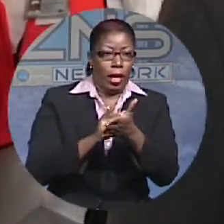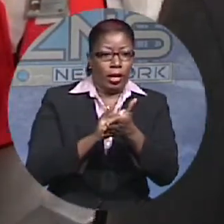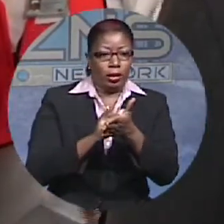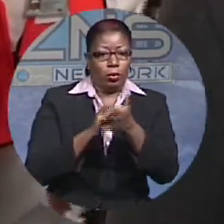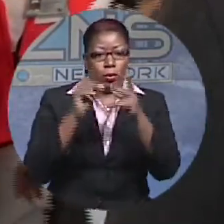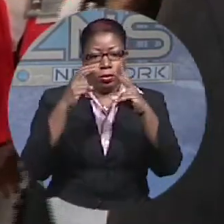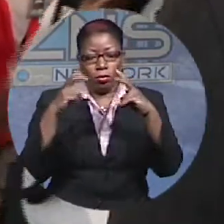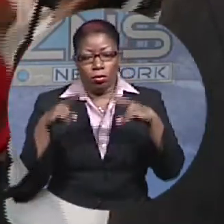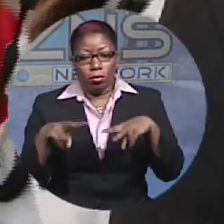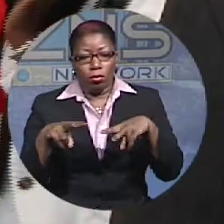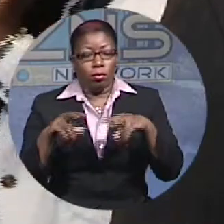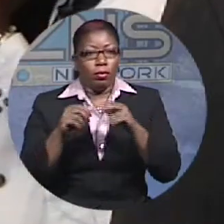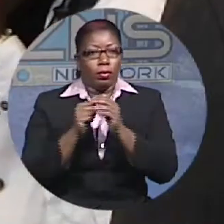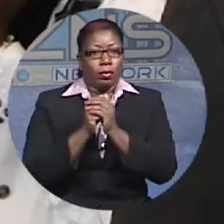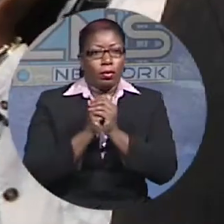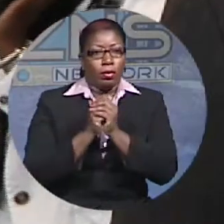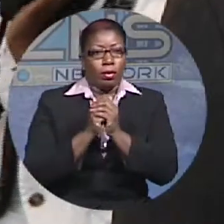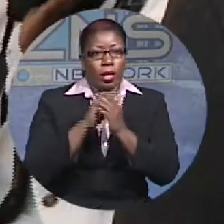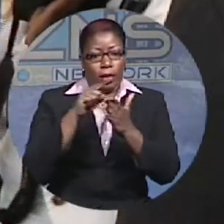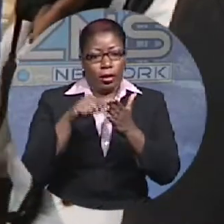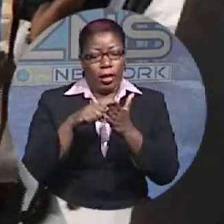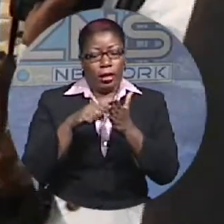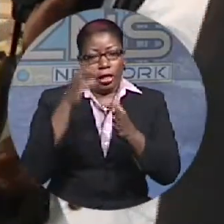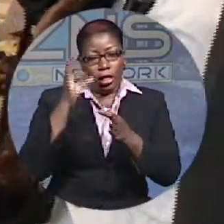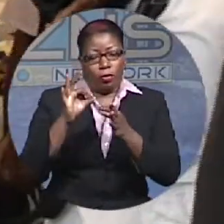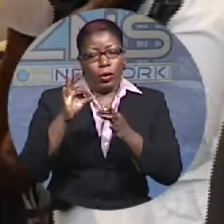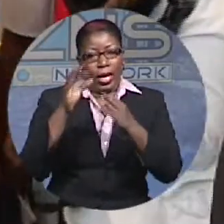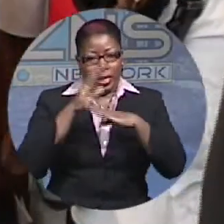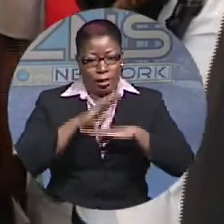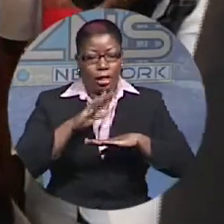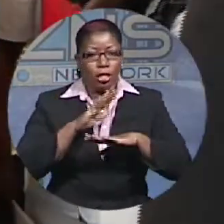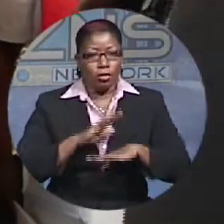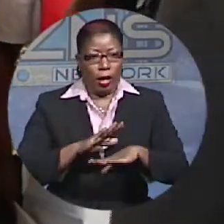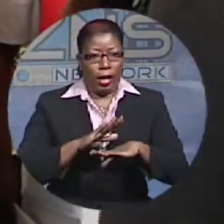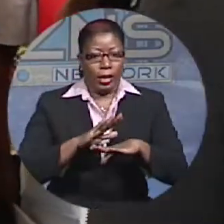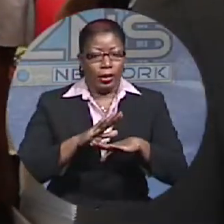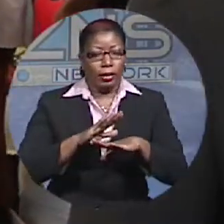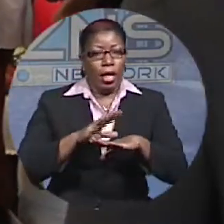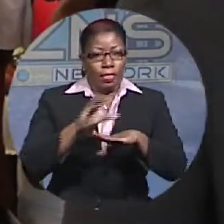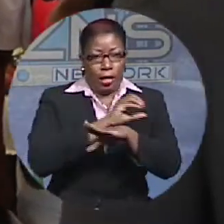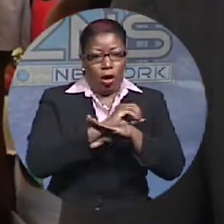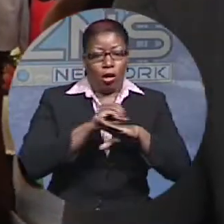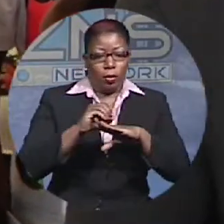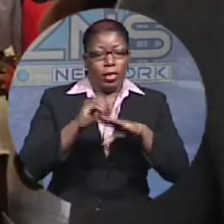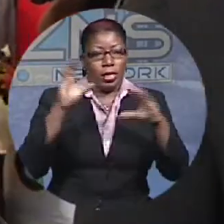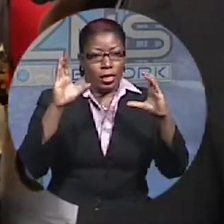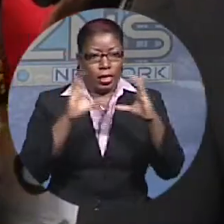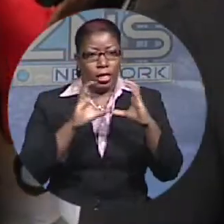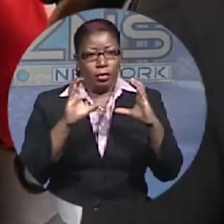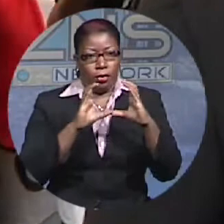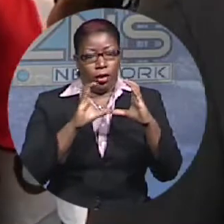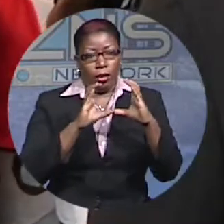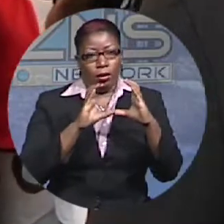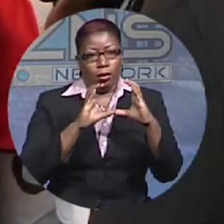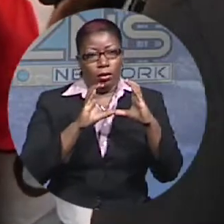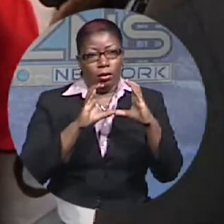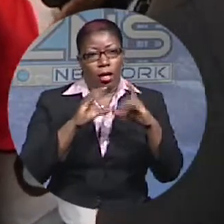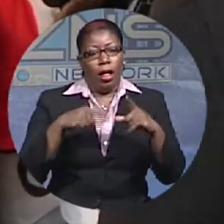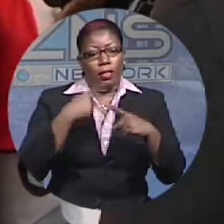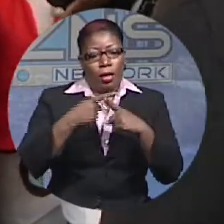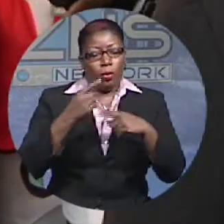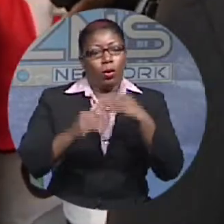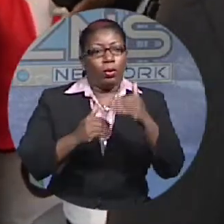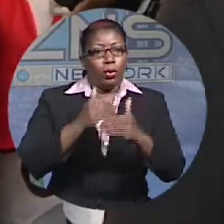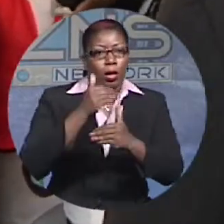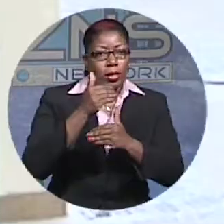review. And when we are satisfied that an occupancy certificate would have been issued, then we will begin the process